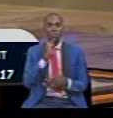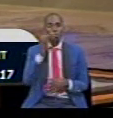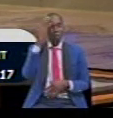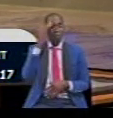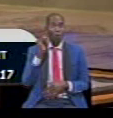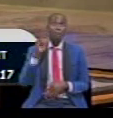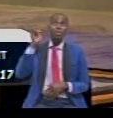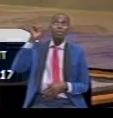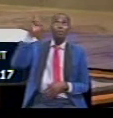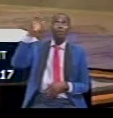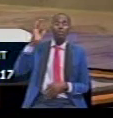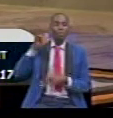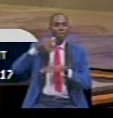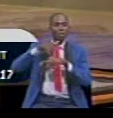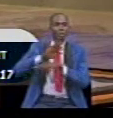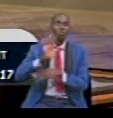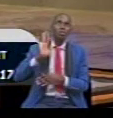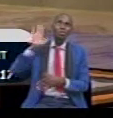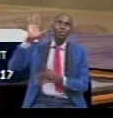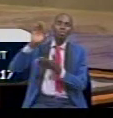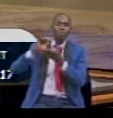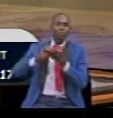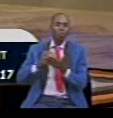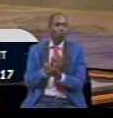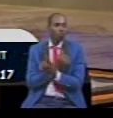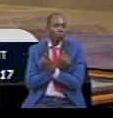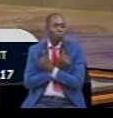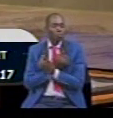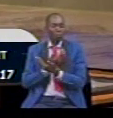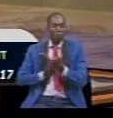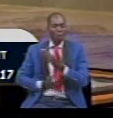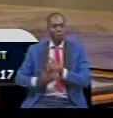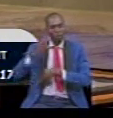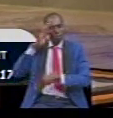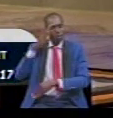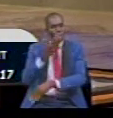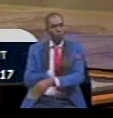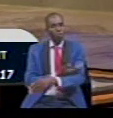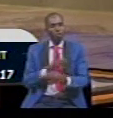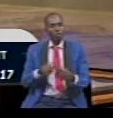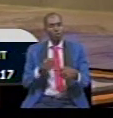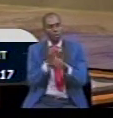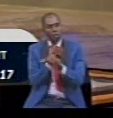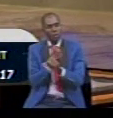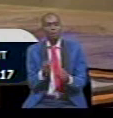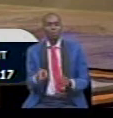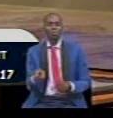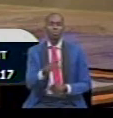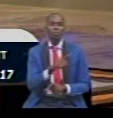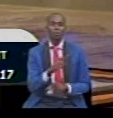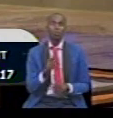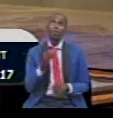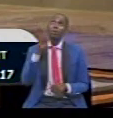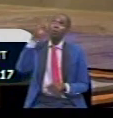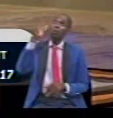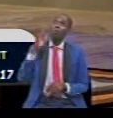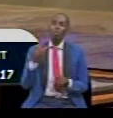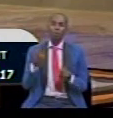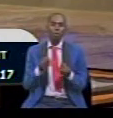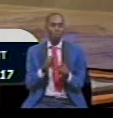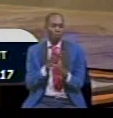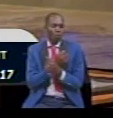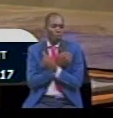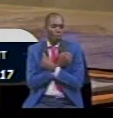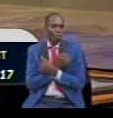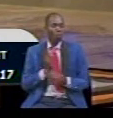only begotten Son to save them. And God loves us